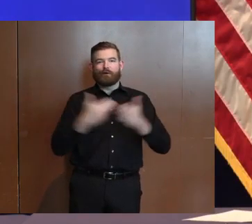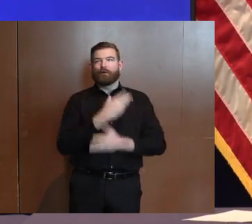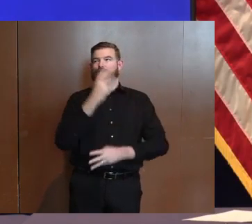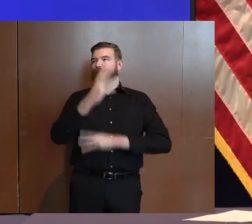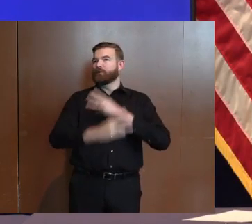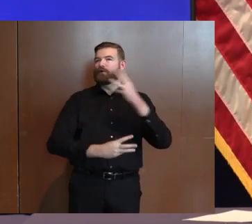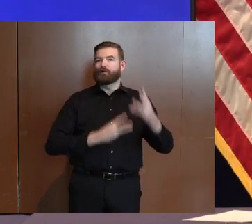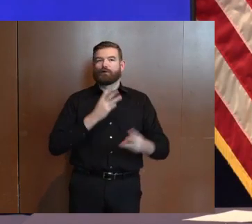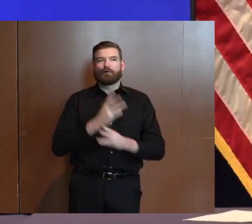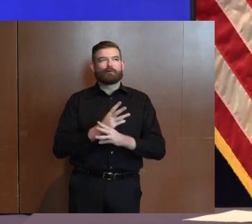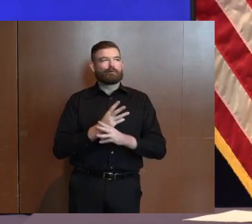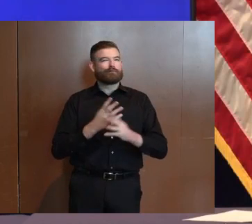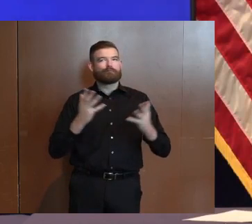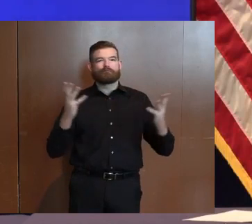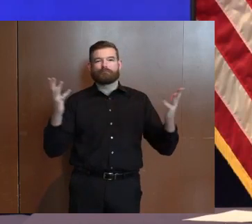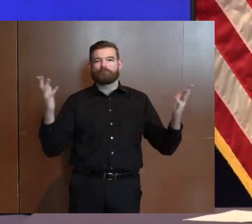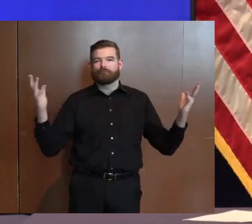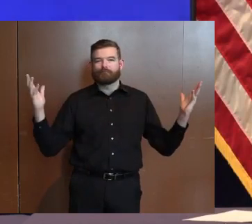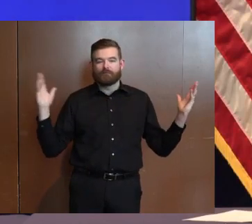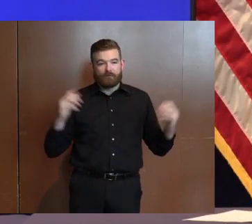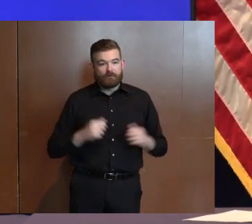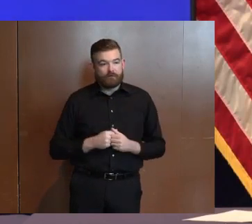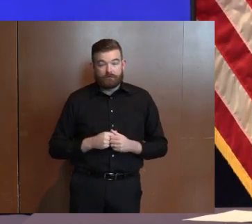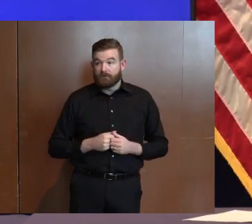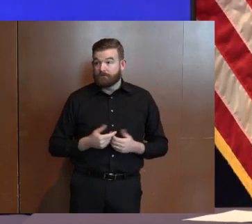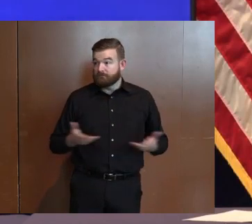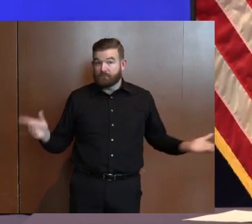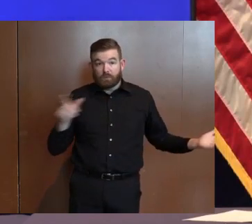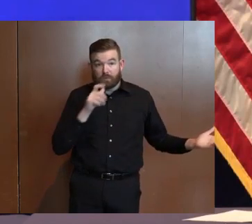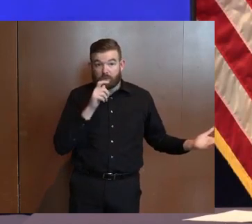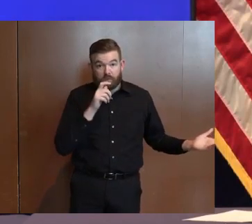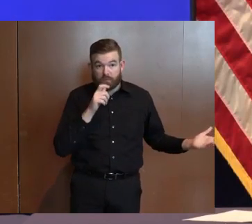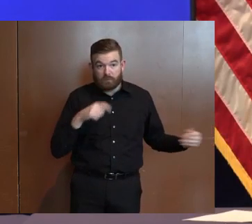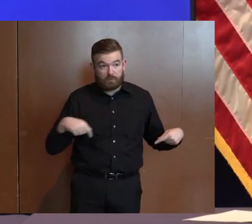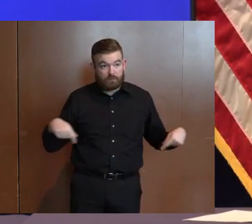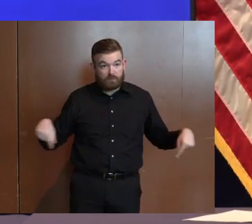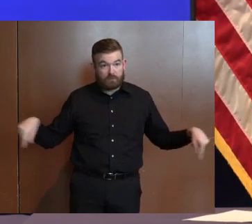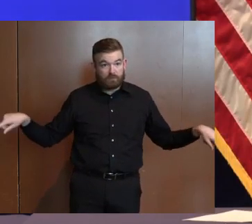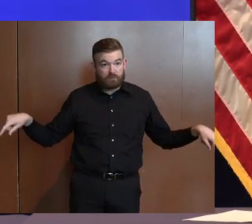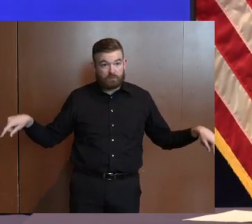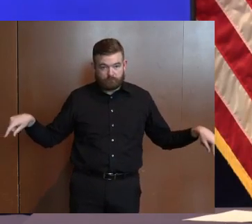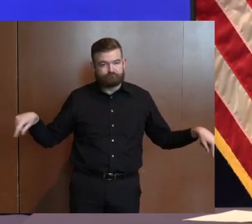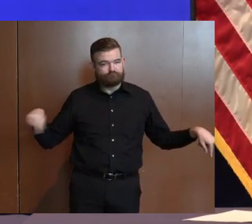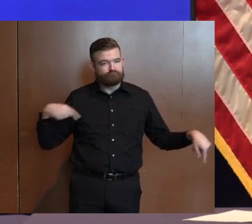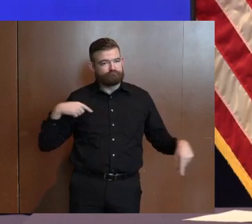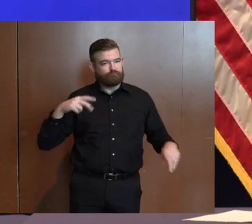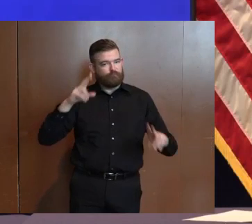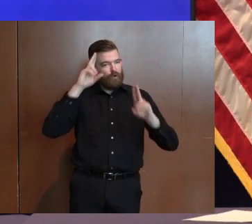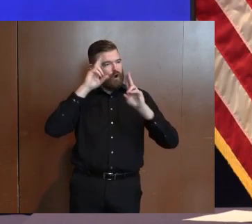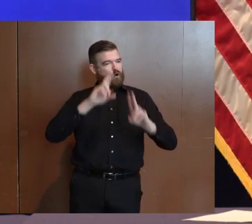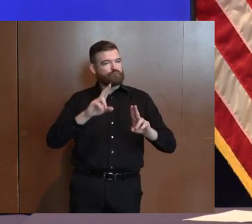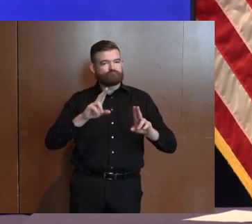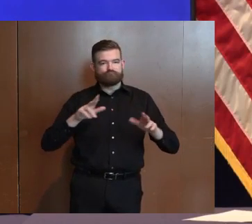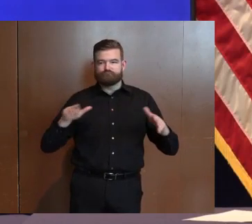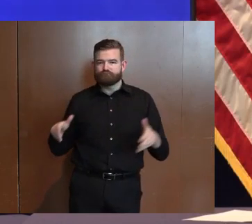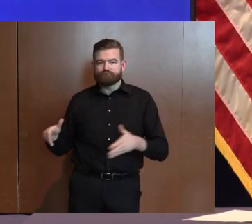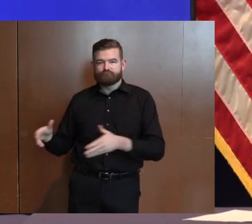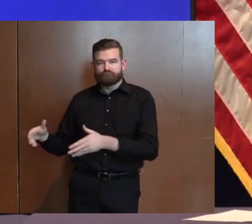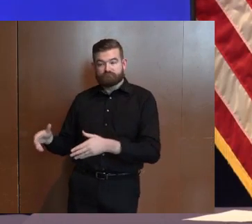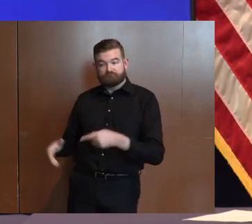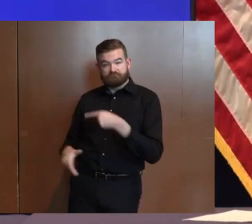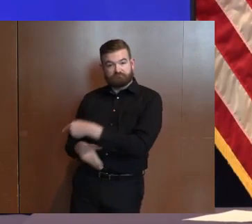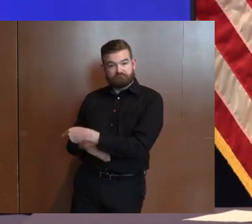at the table by an august group of colleagues, beginning with the woman to my right, who needs no introduction, the Commissioner of the